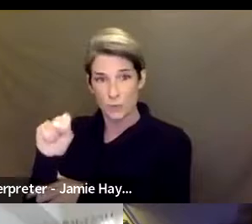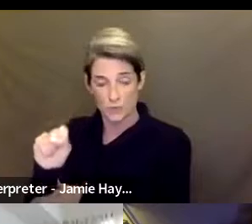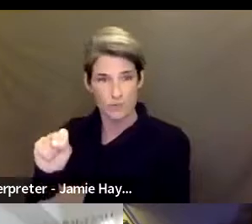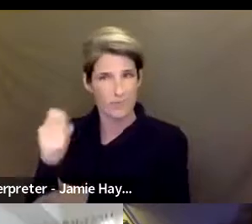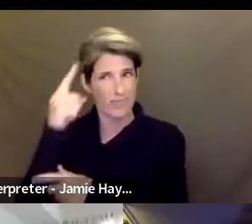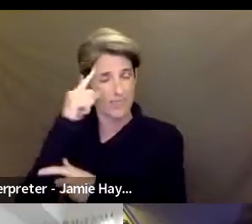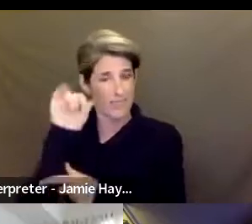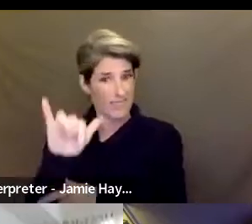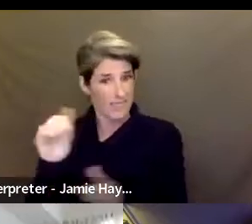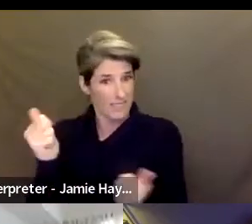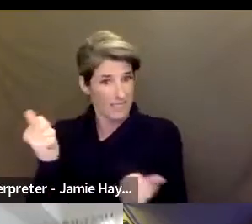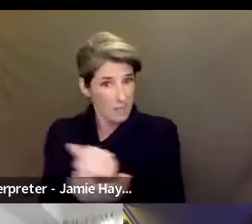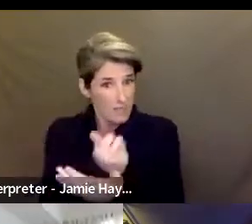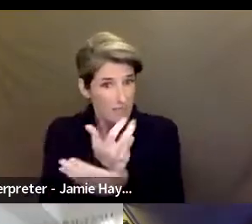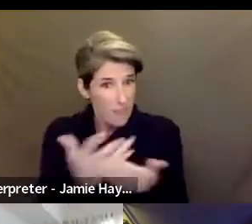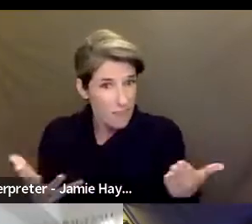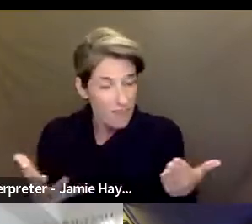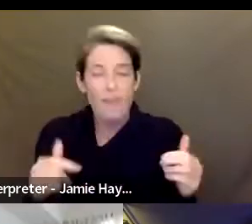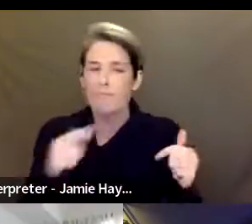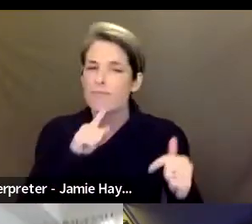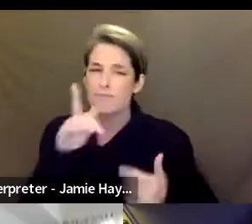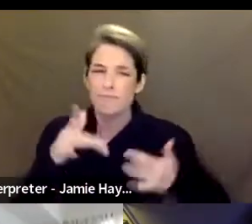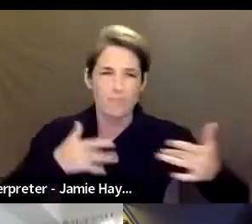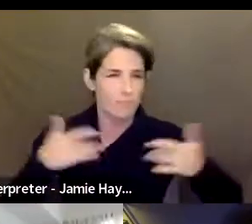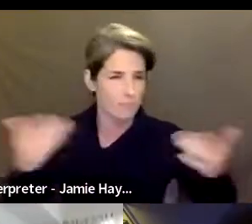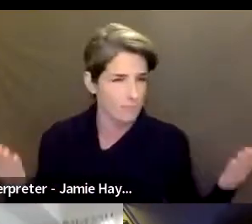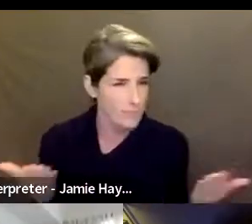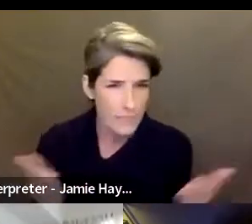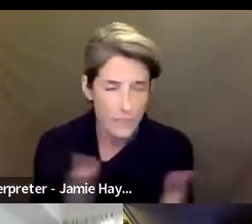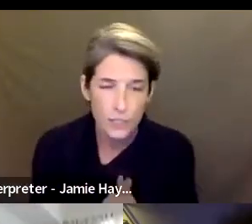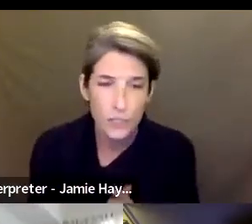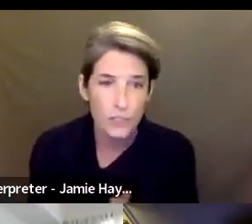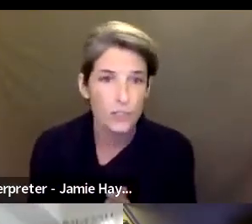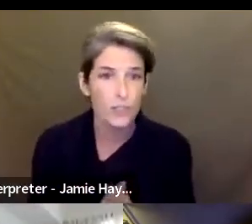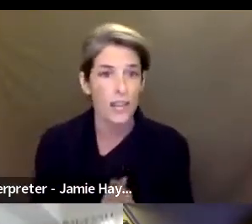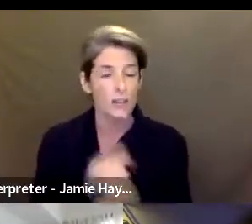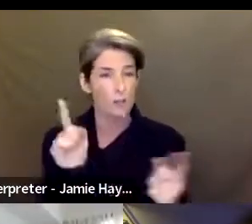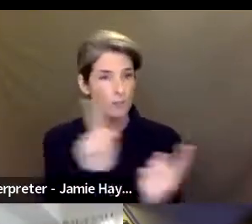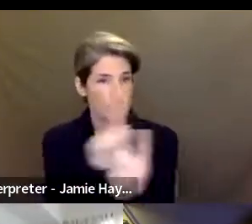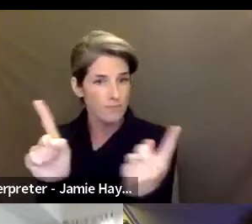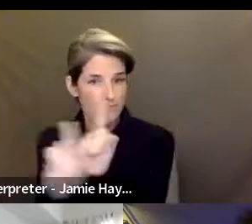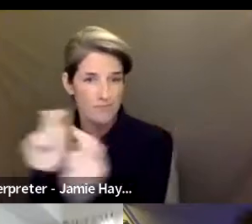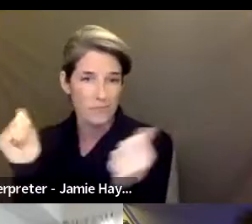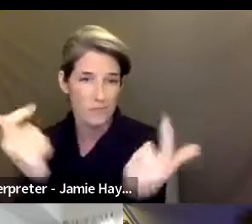think. And I'm really excited to be here and get to meet all of you.